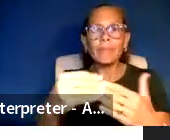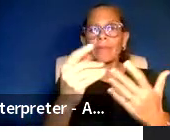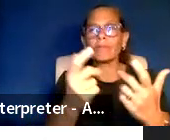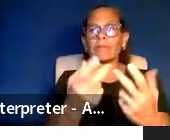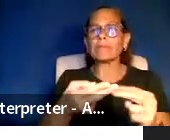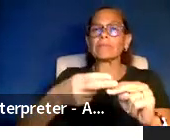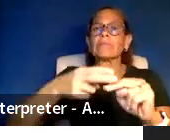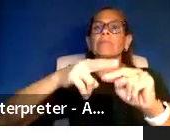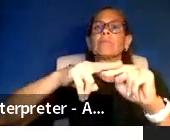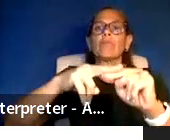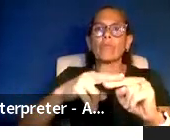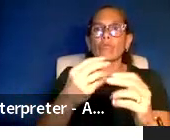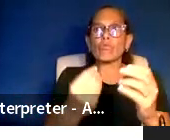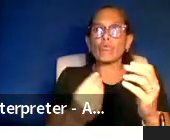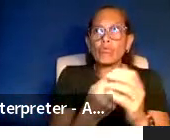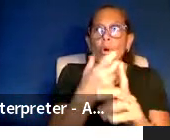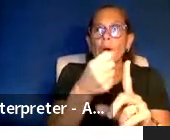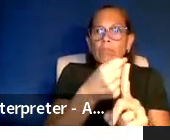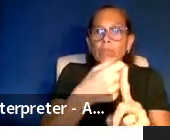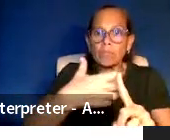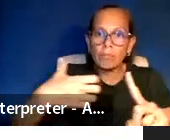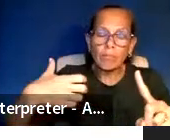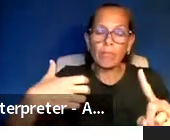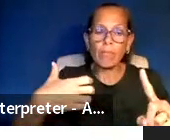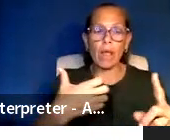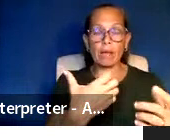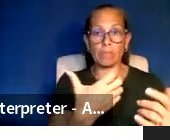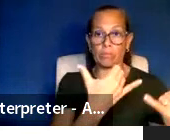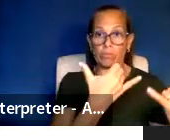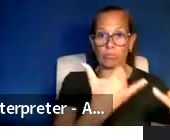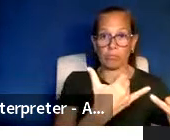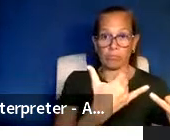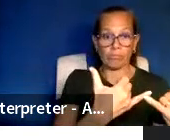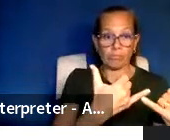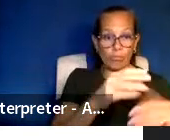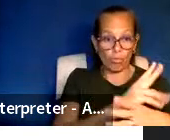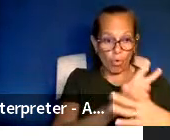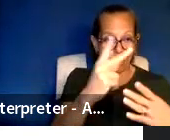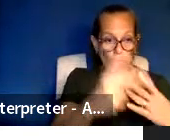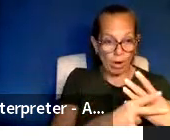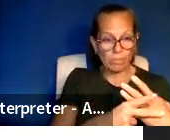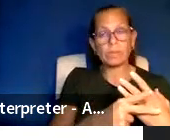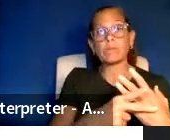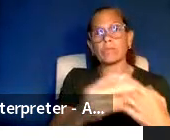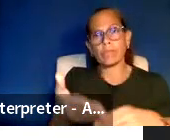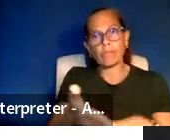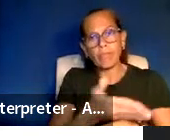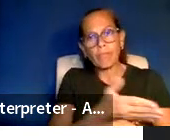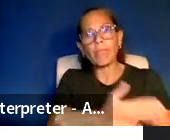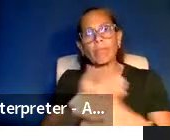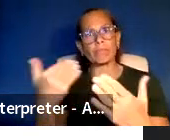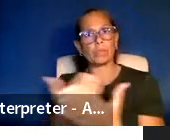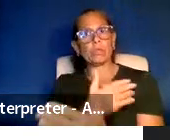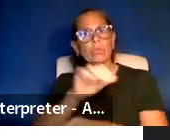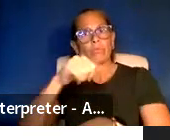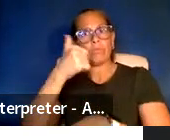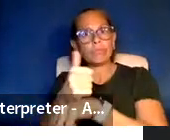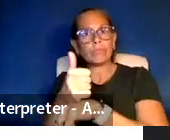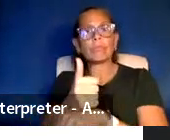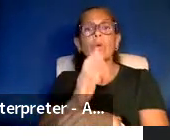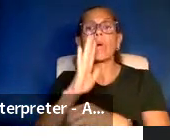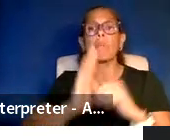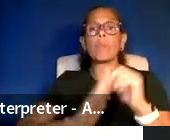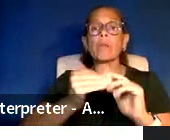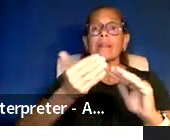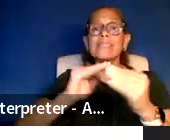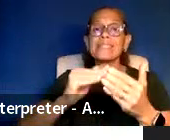sectors, connect them to existing and new programs, and better position them to participate in the economy. We will be building on citywide